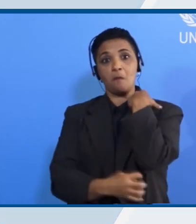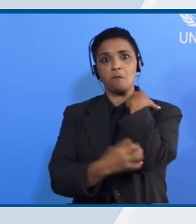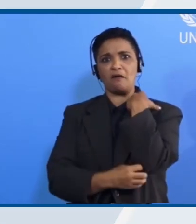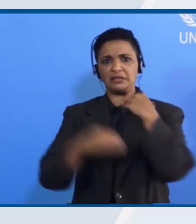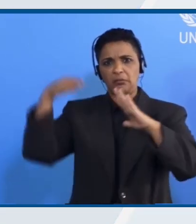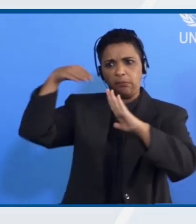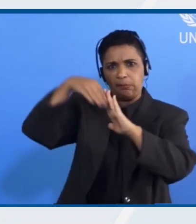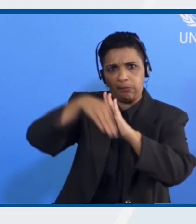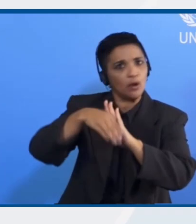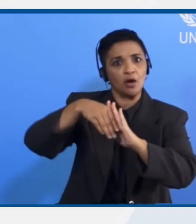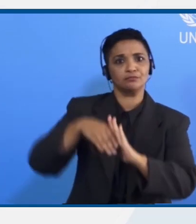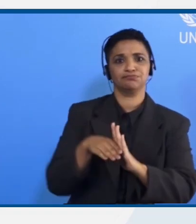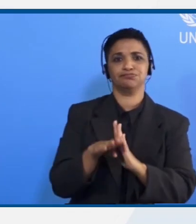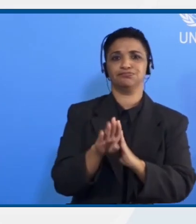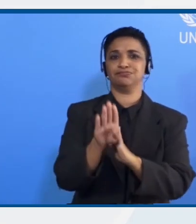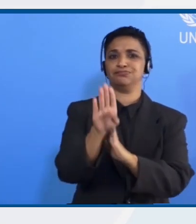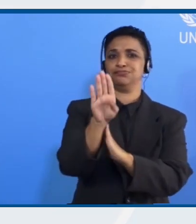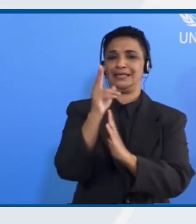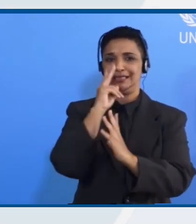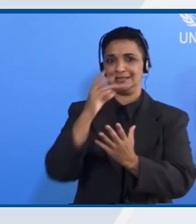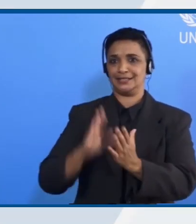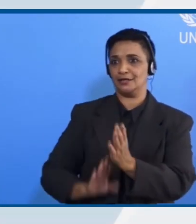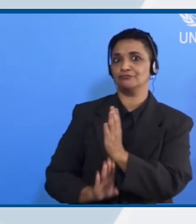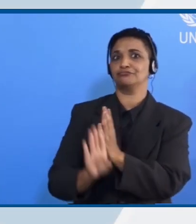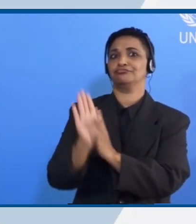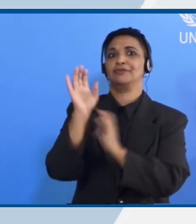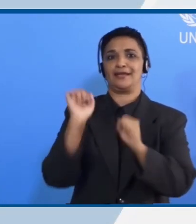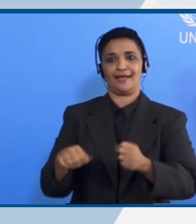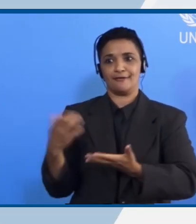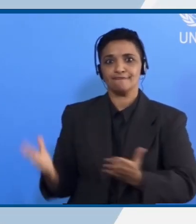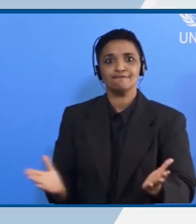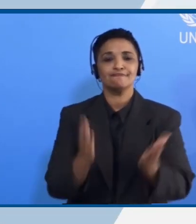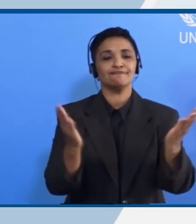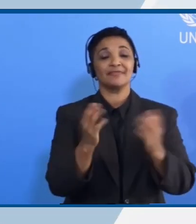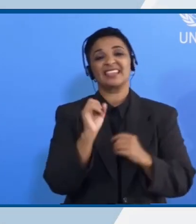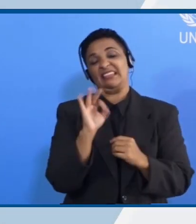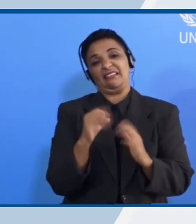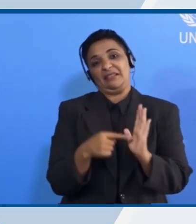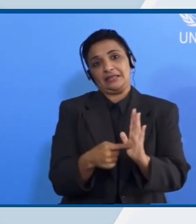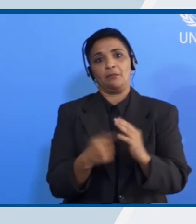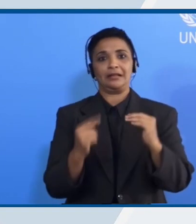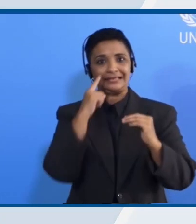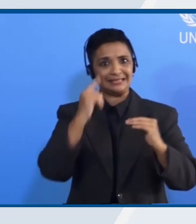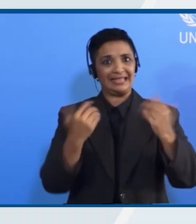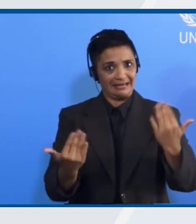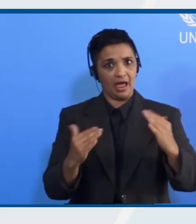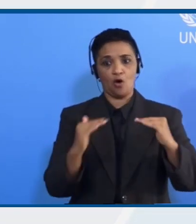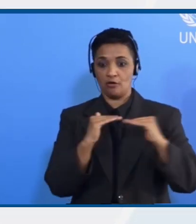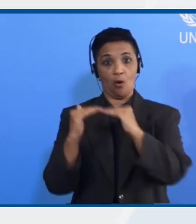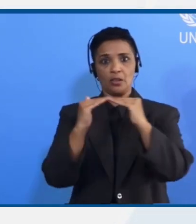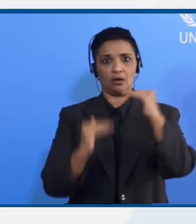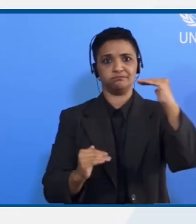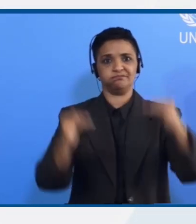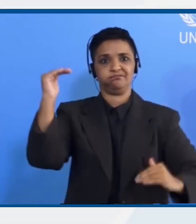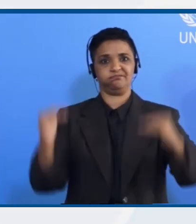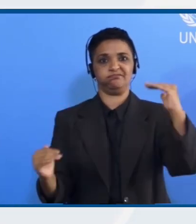and basically boosting shared prosperity. By that we mean reducing, if you will, the inequalities that face the bottom 40%